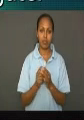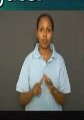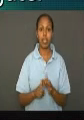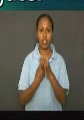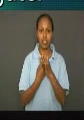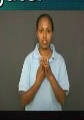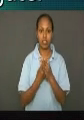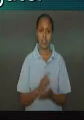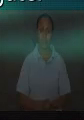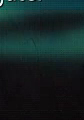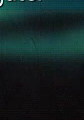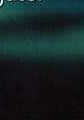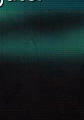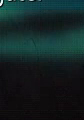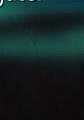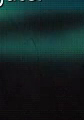Begin.